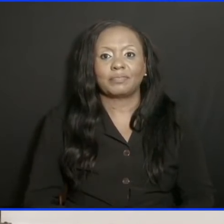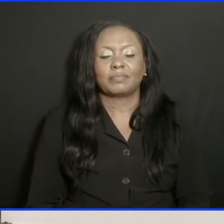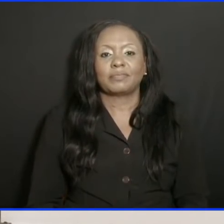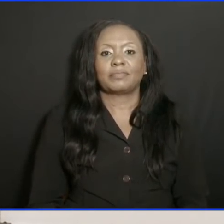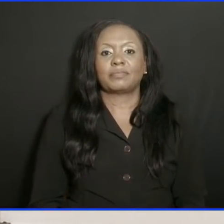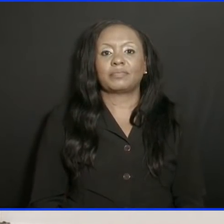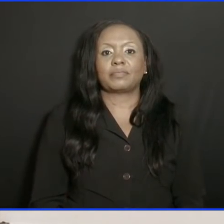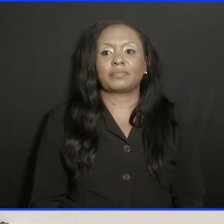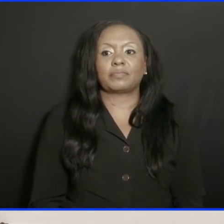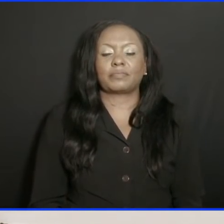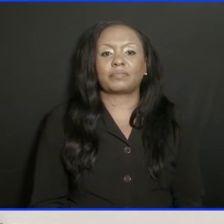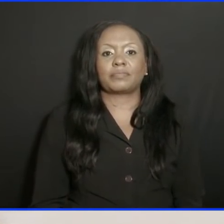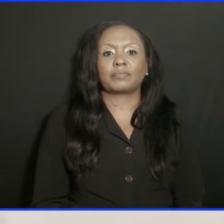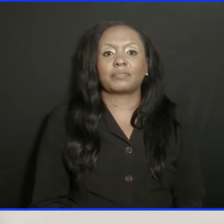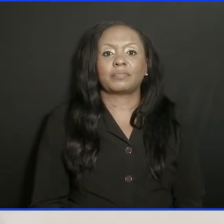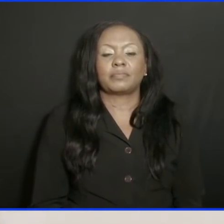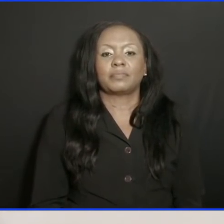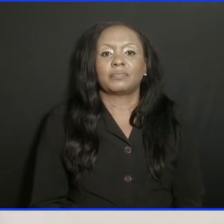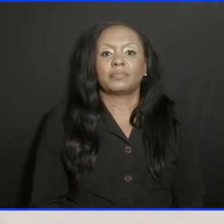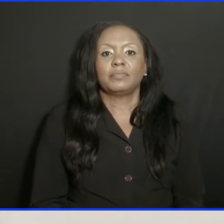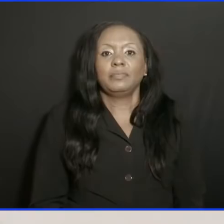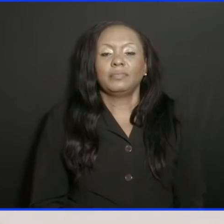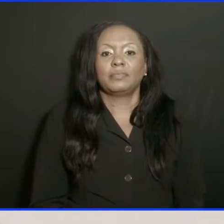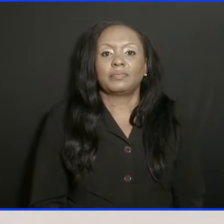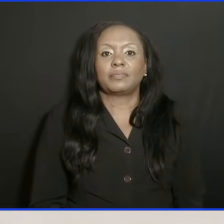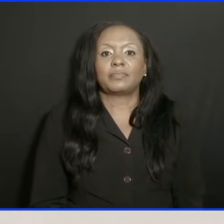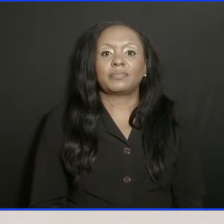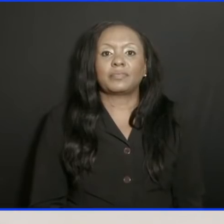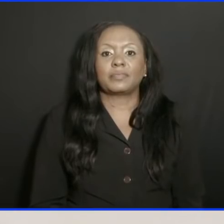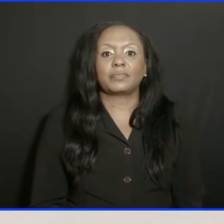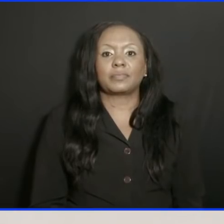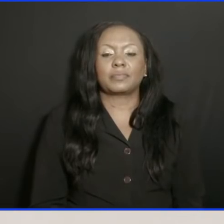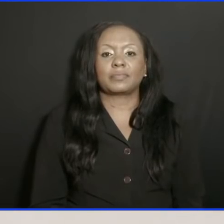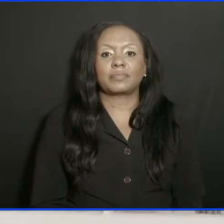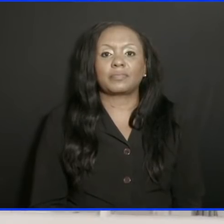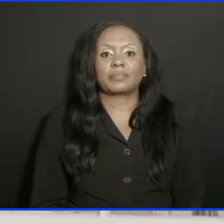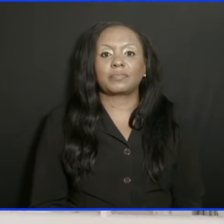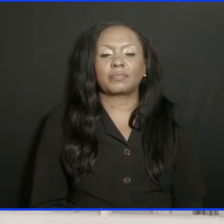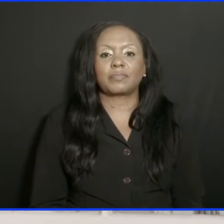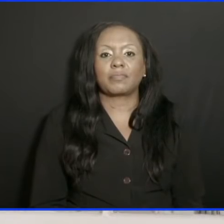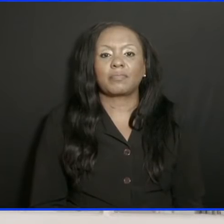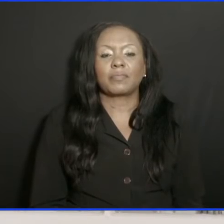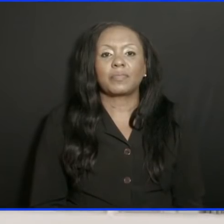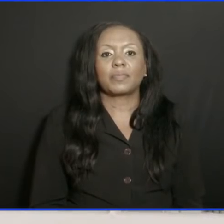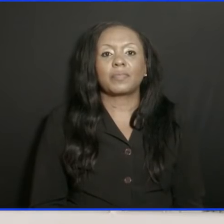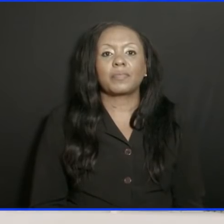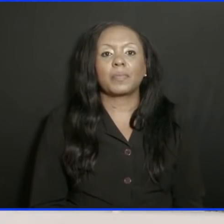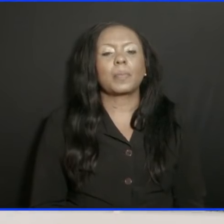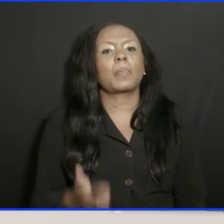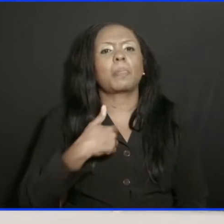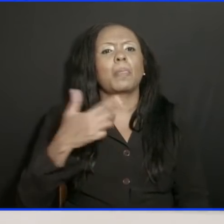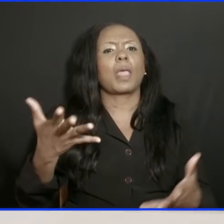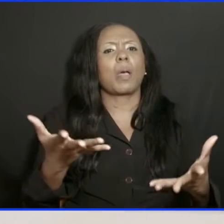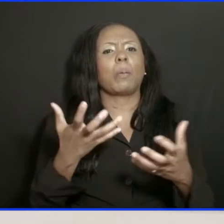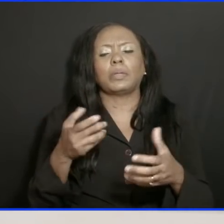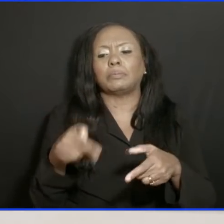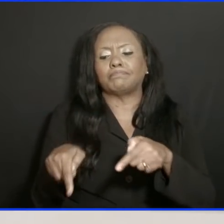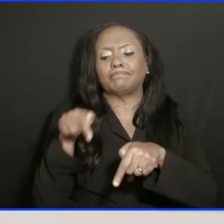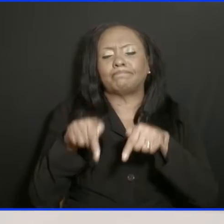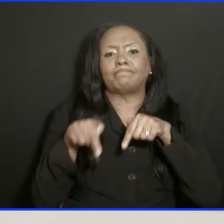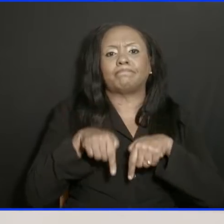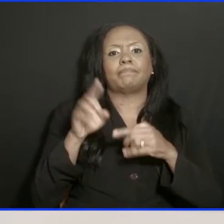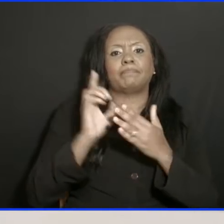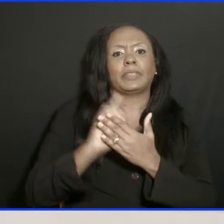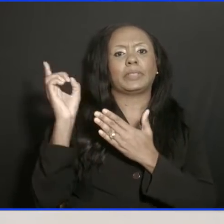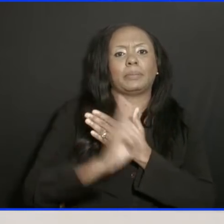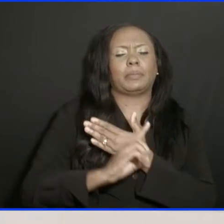I am going to commence this update by just going back slightly to the month of December and coming forward, and I'm